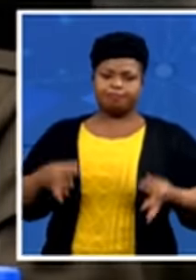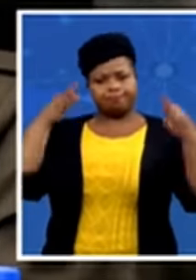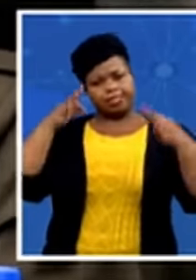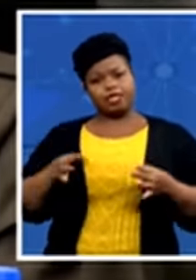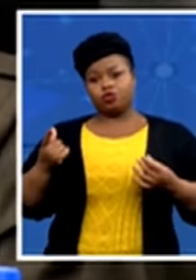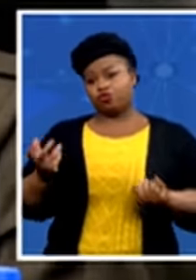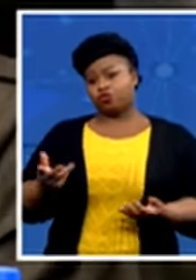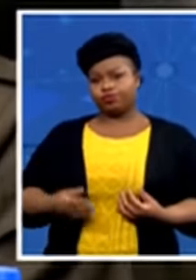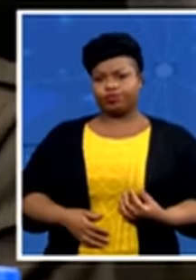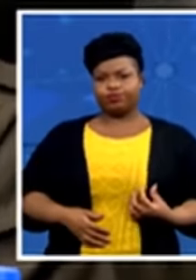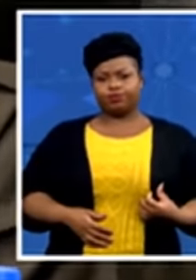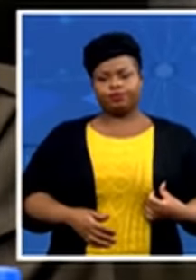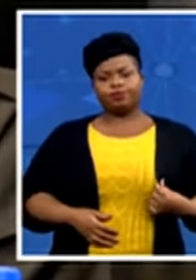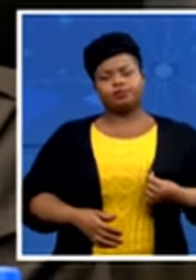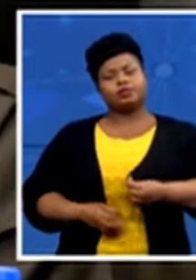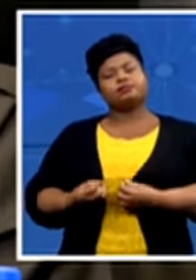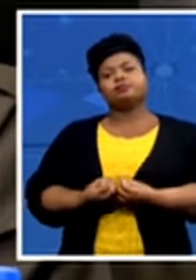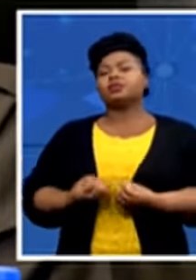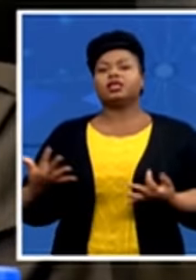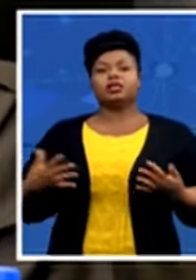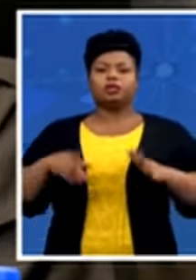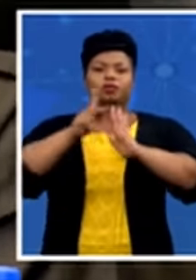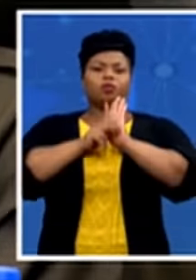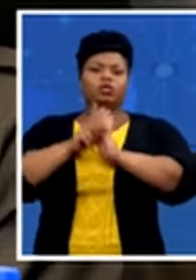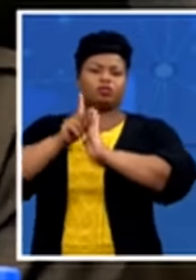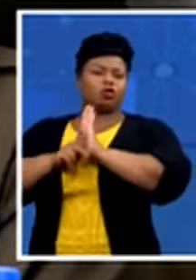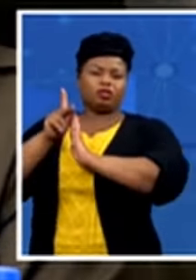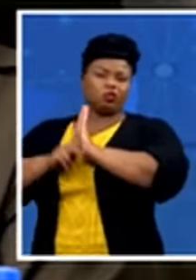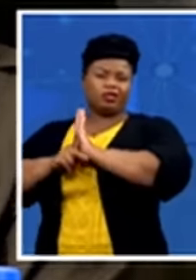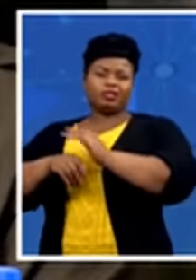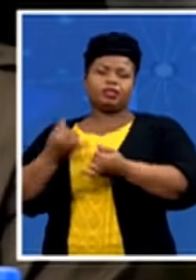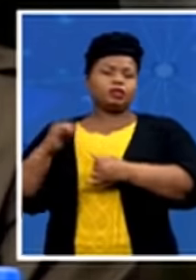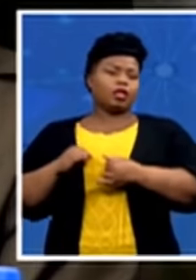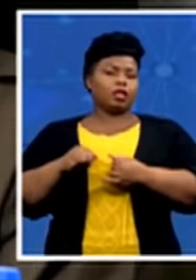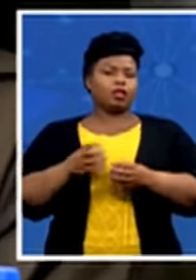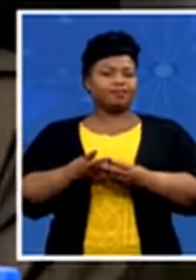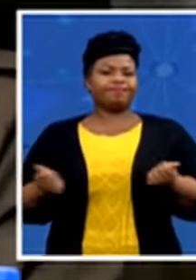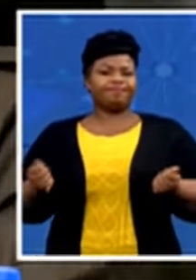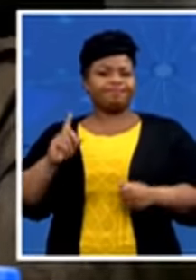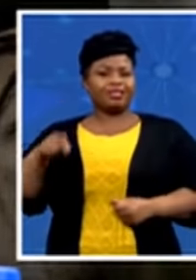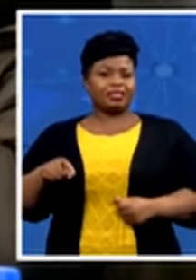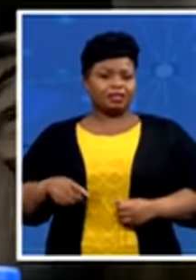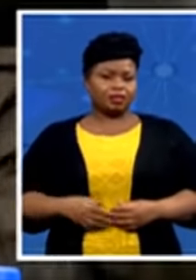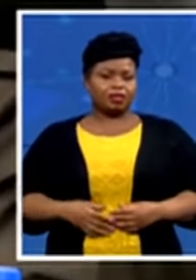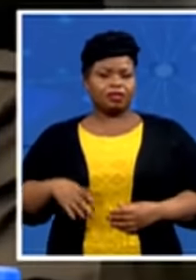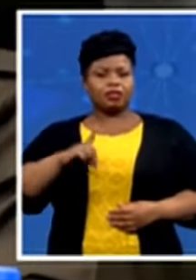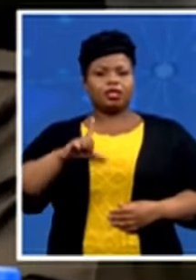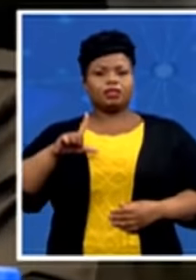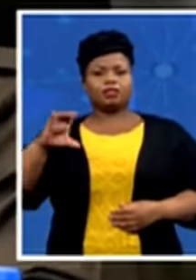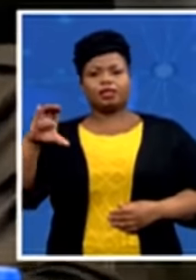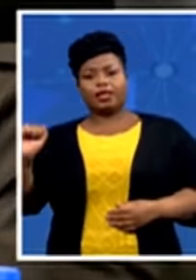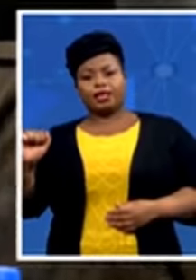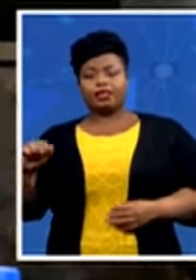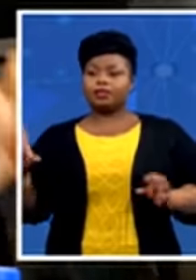of policy things that we still need to rectify. The DLCA in the Department of Transport, we seek